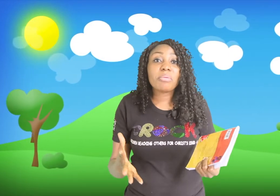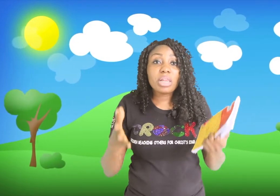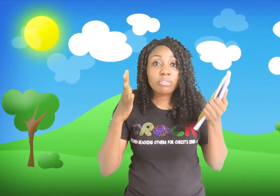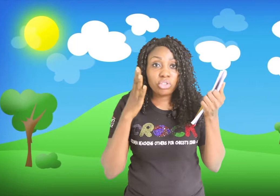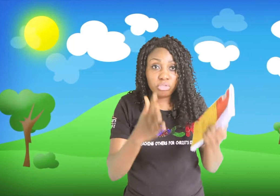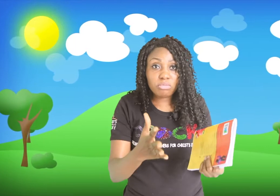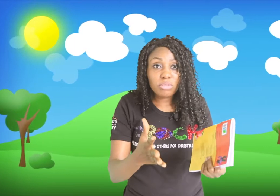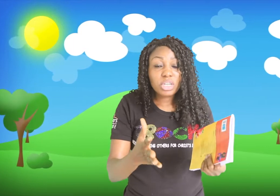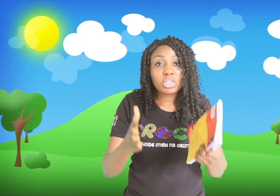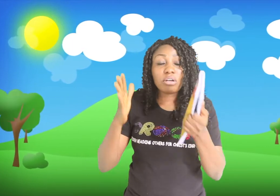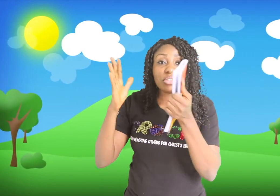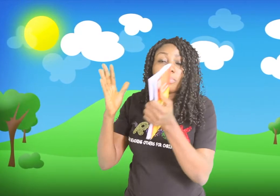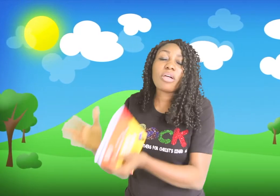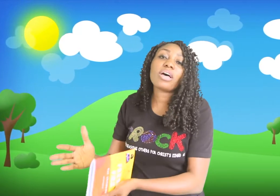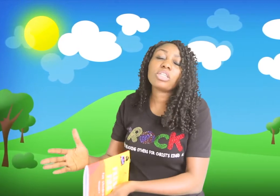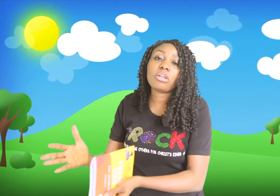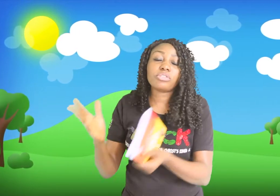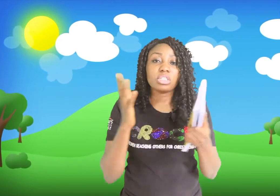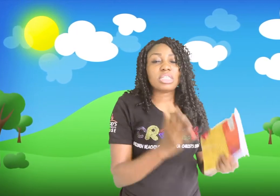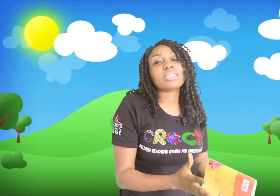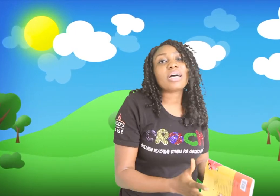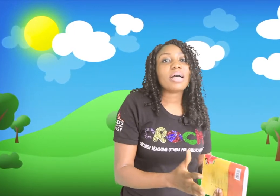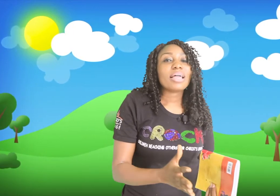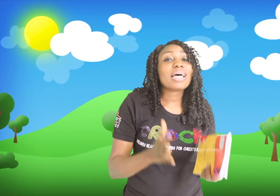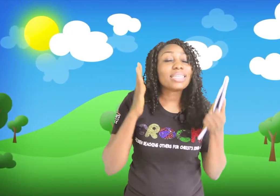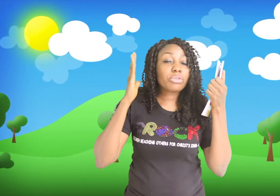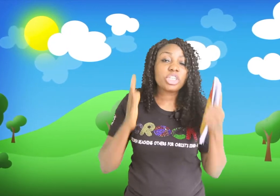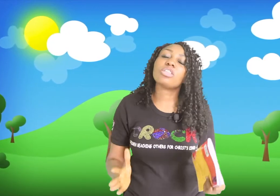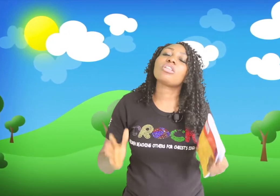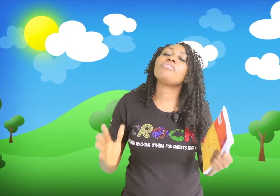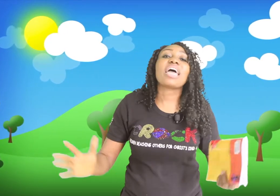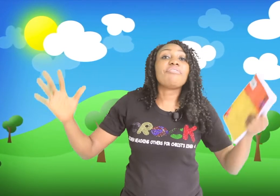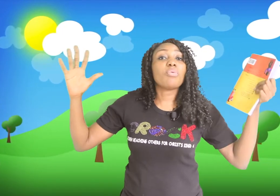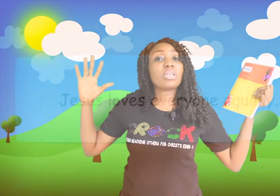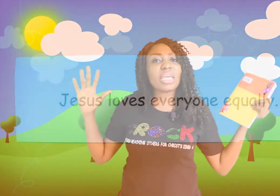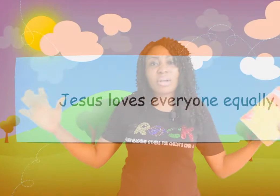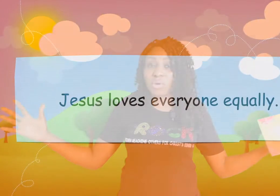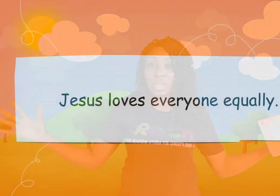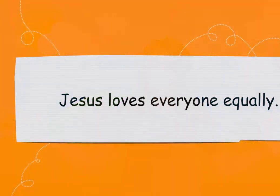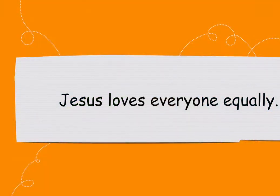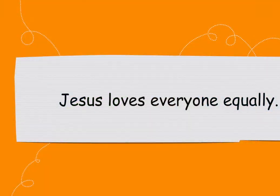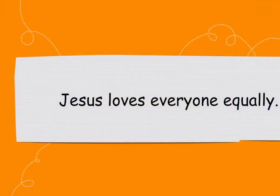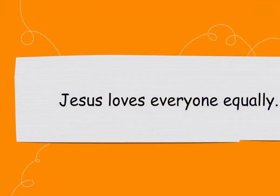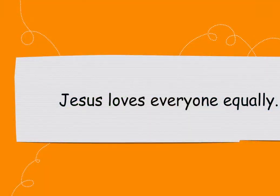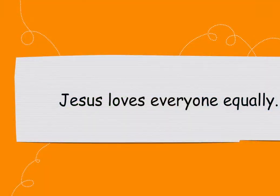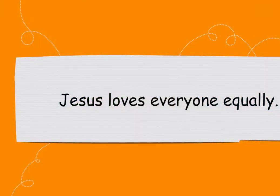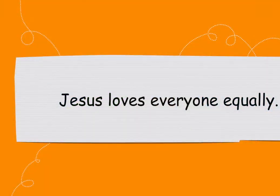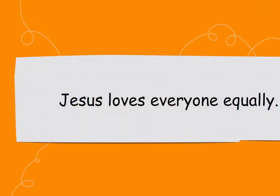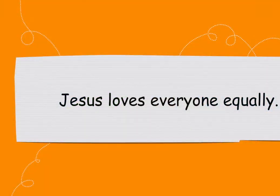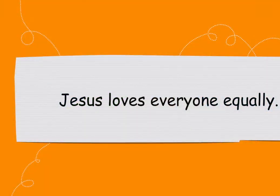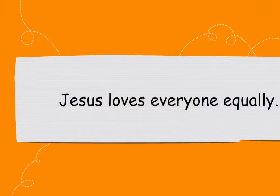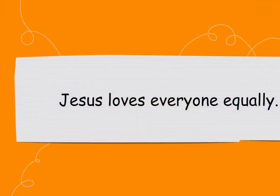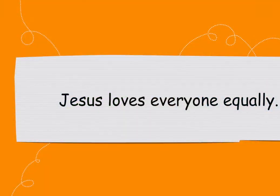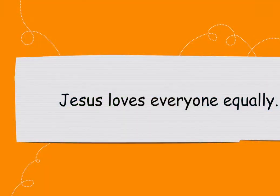way your mommy loves you, she loves your brother, she loves your sister, that's how Jesus loves everyone equally. So he had to